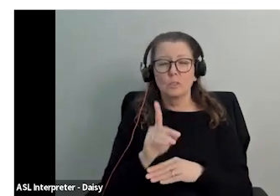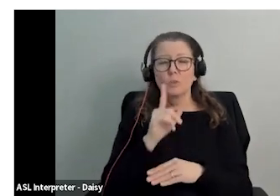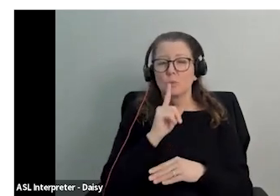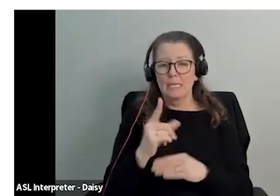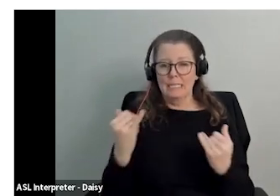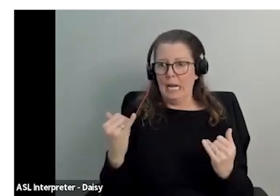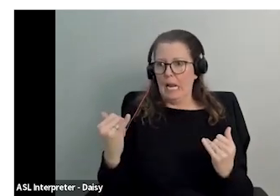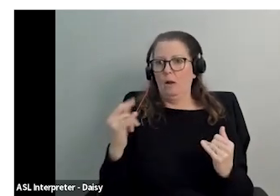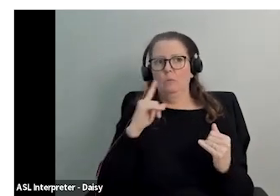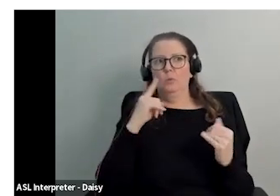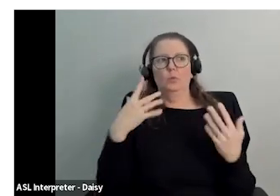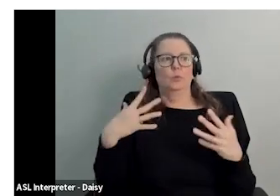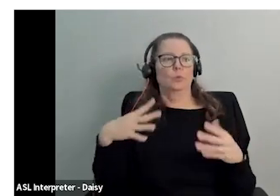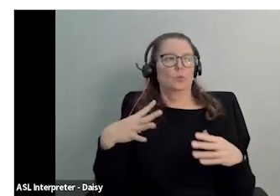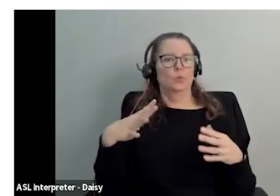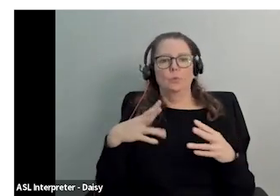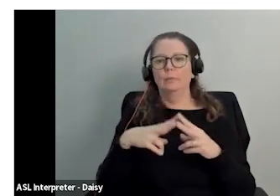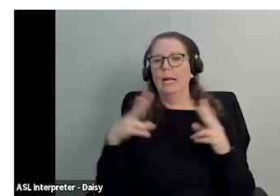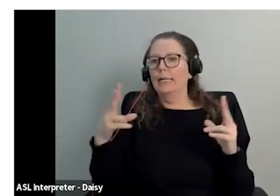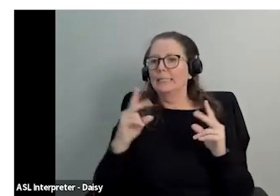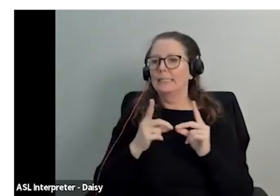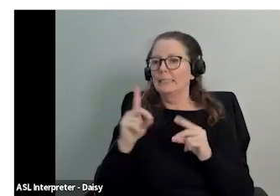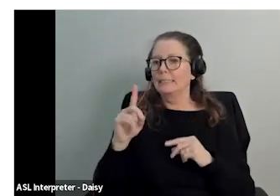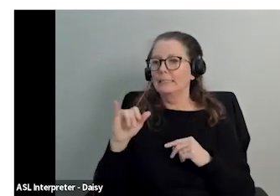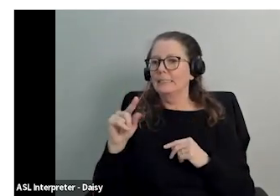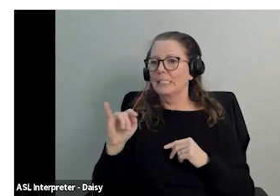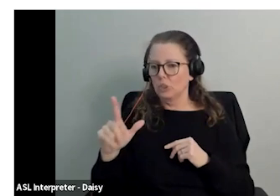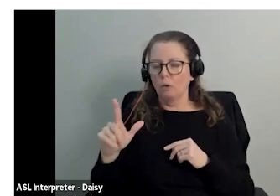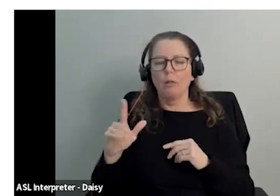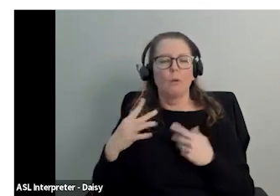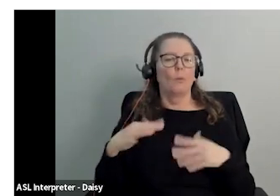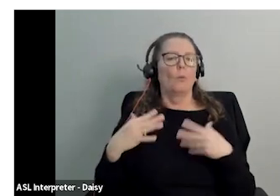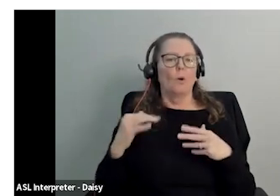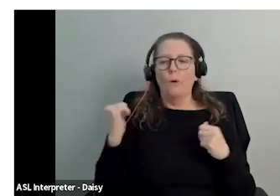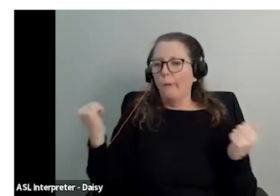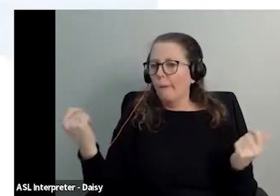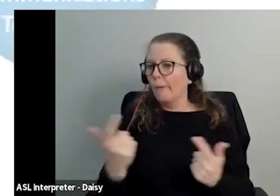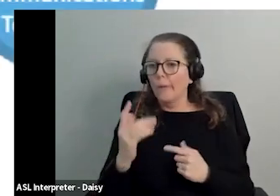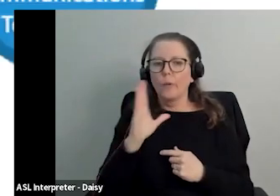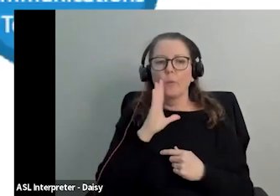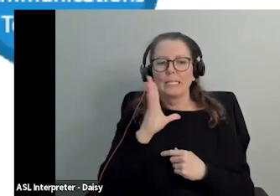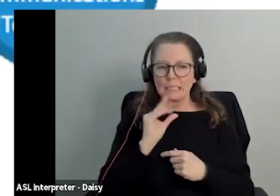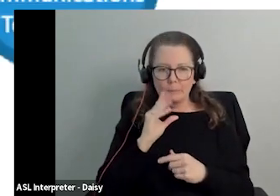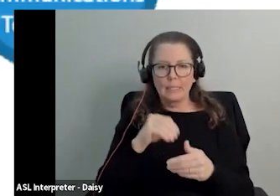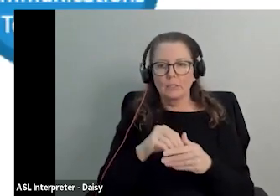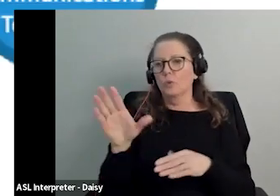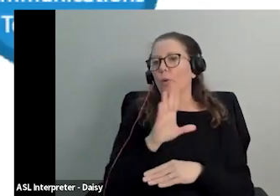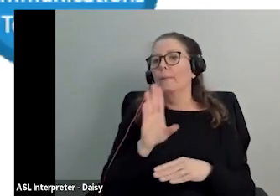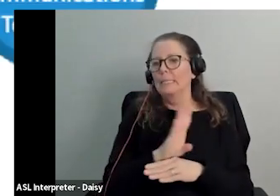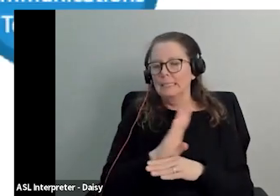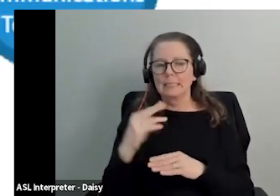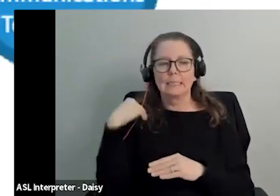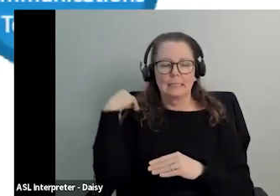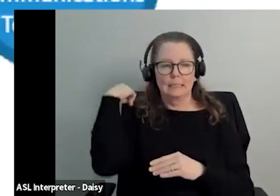in a digital age, that's for sure. And there are various digital touch points that any one of us are going to have in our business. And